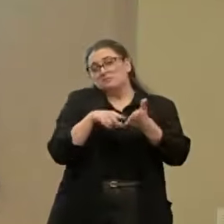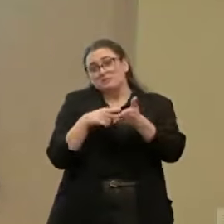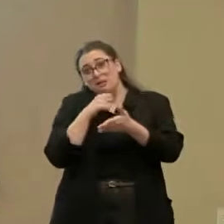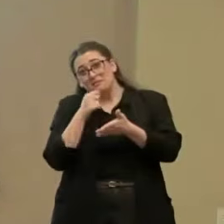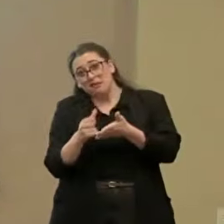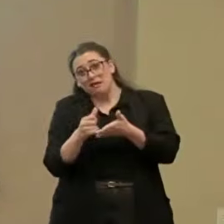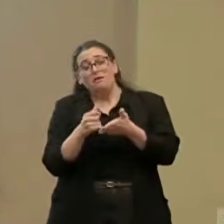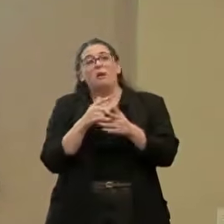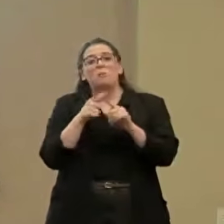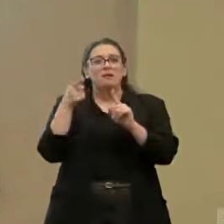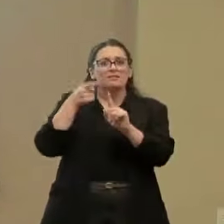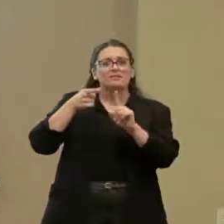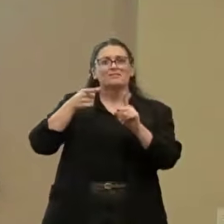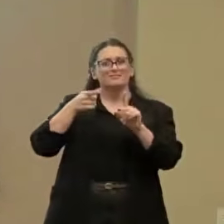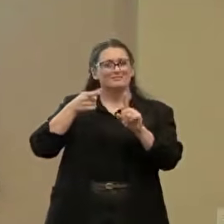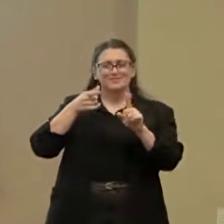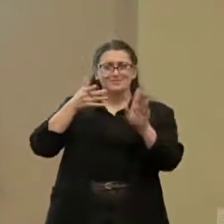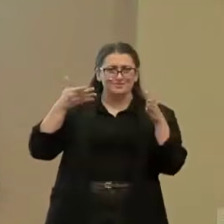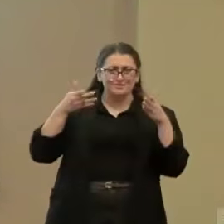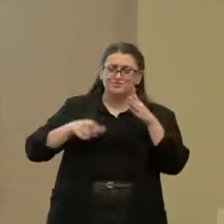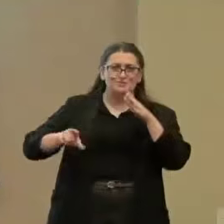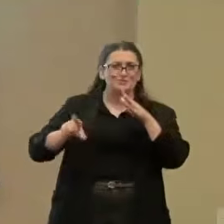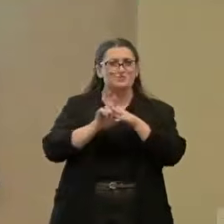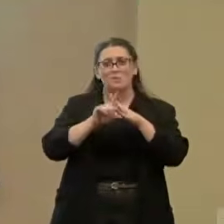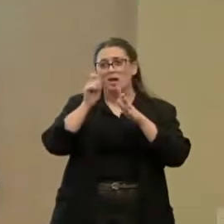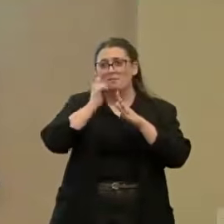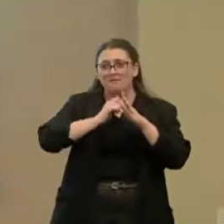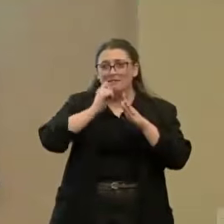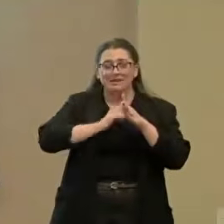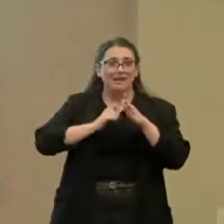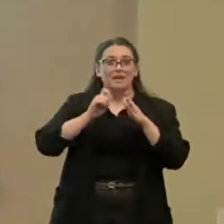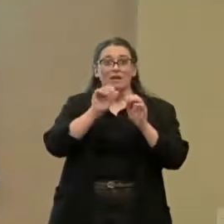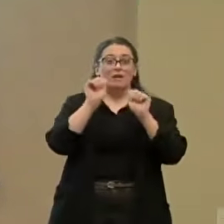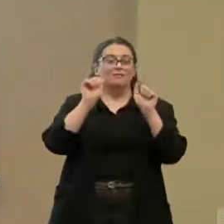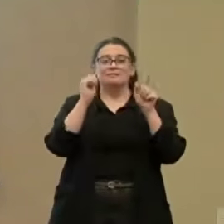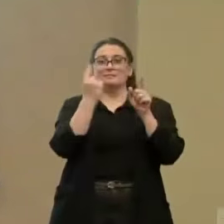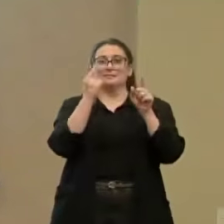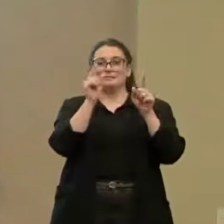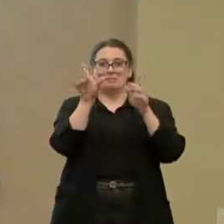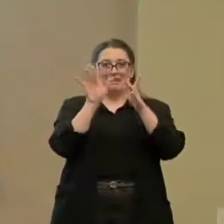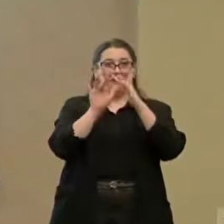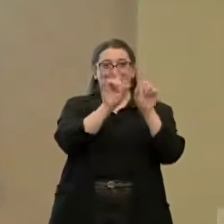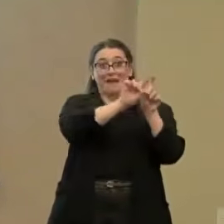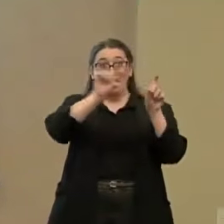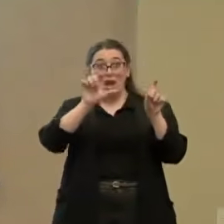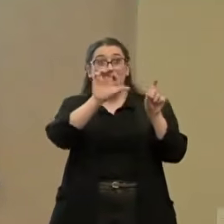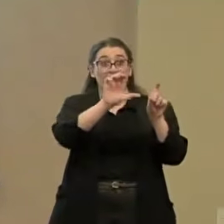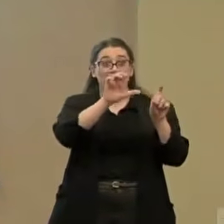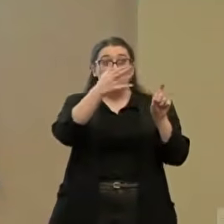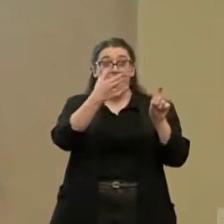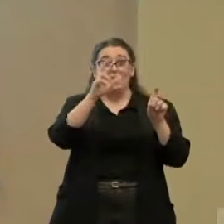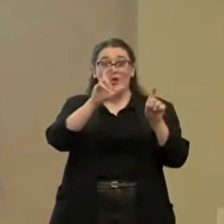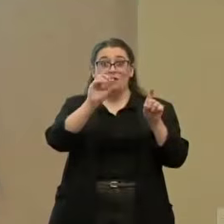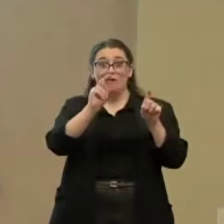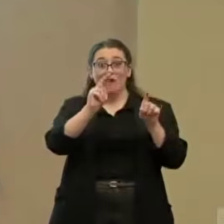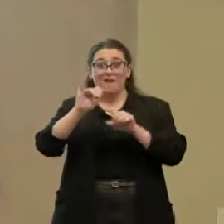overarching theme of it. But someone else made a comment like it's just chronic in all caps, meaning like this is ongoing. So it's kind of up and